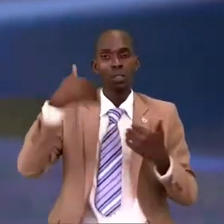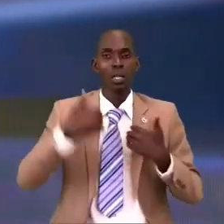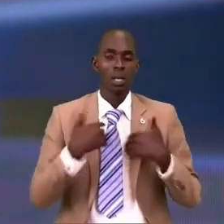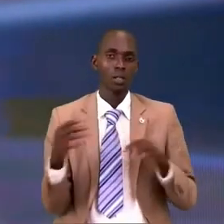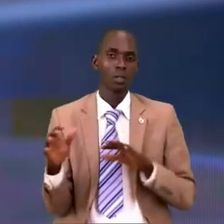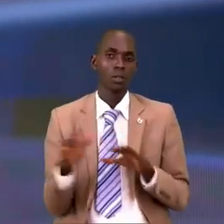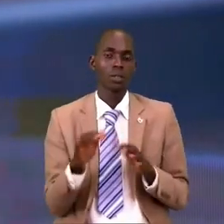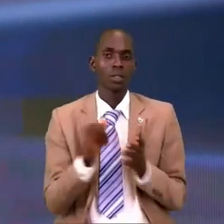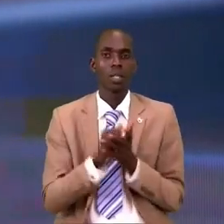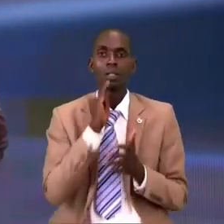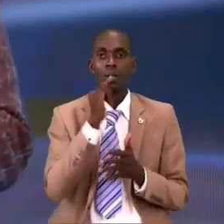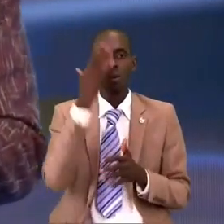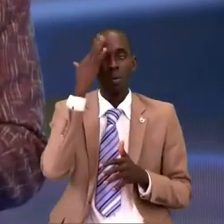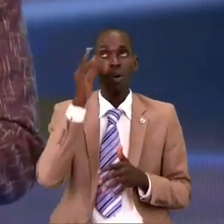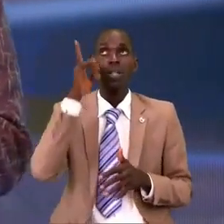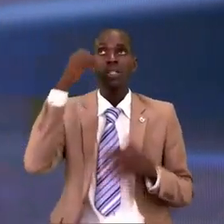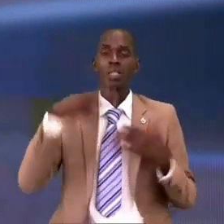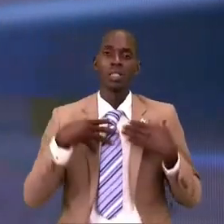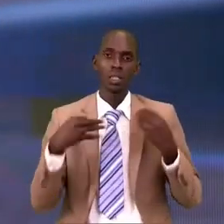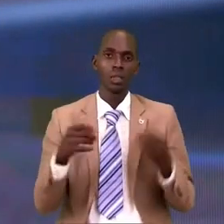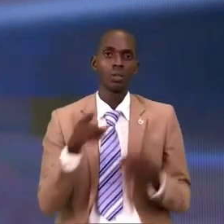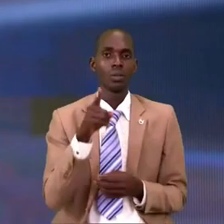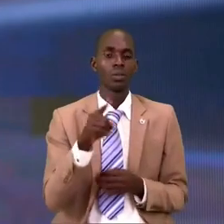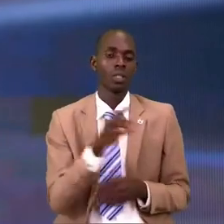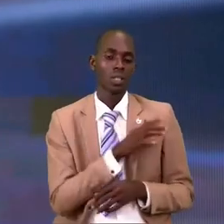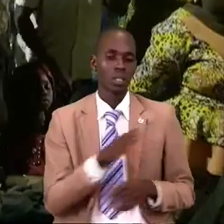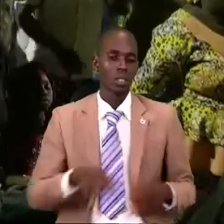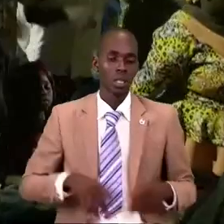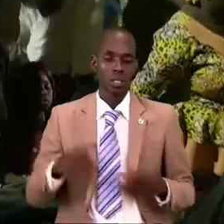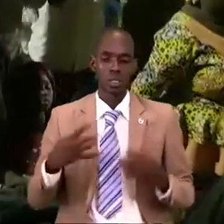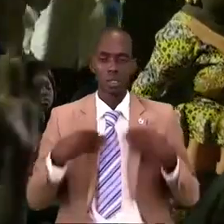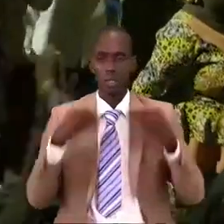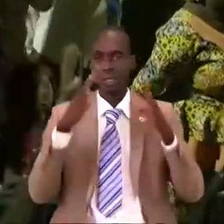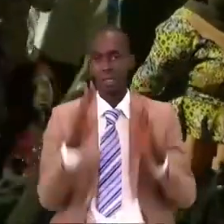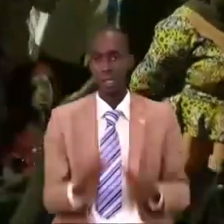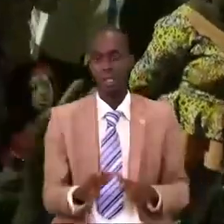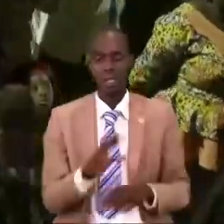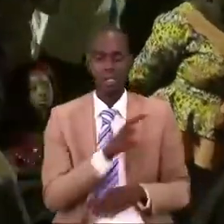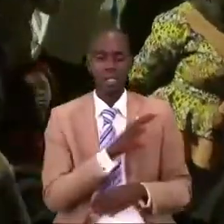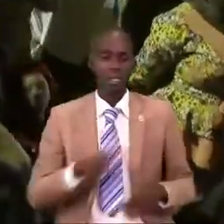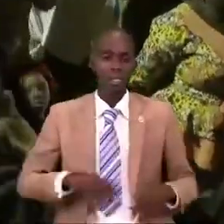there tonight. I said it's there tonight.